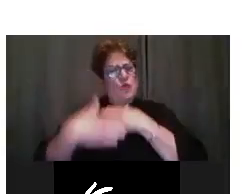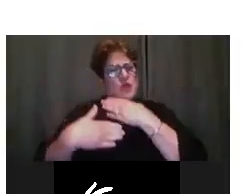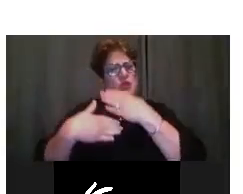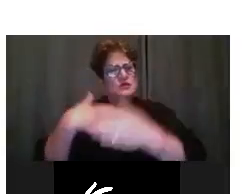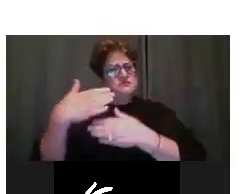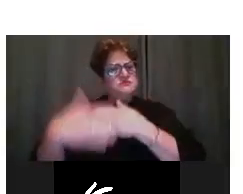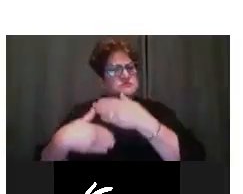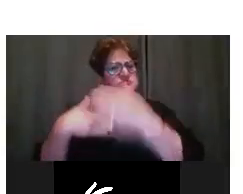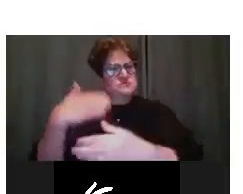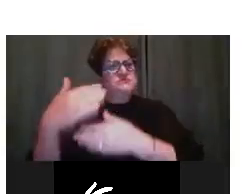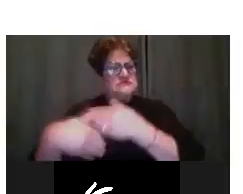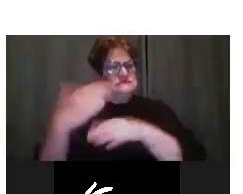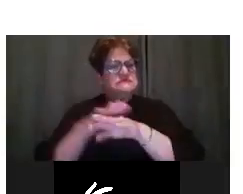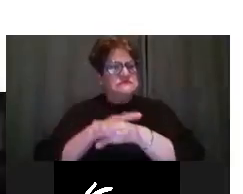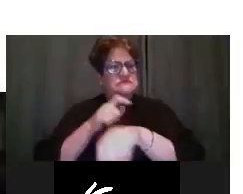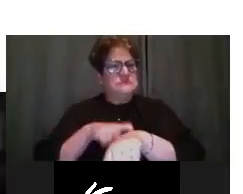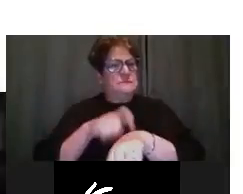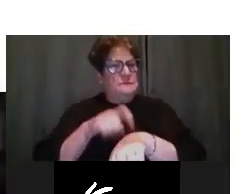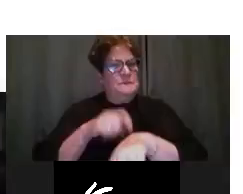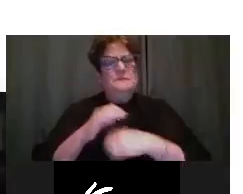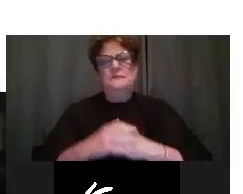next slide, please.